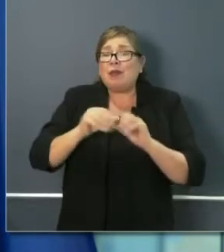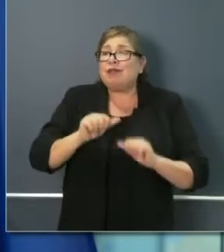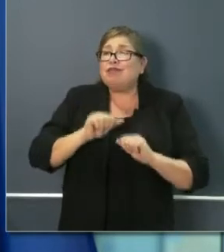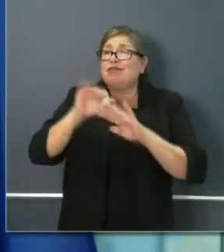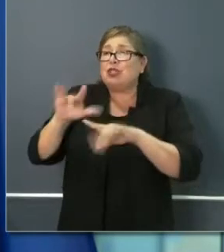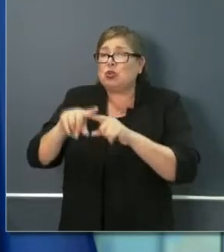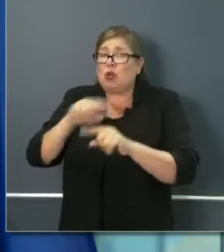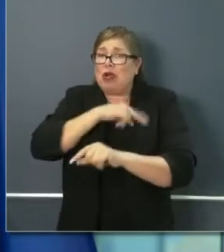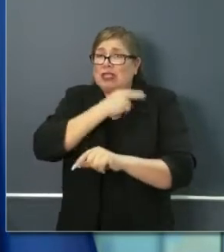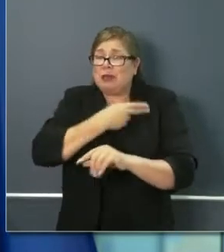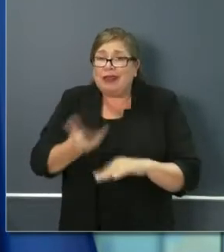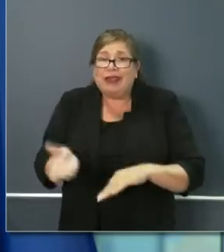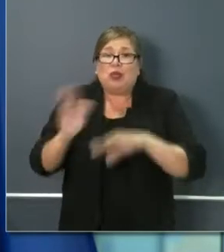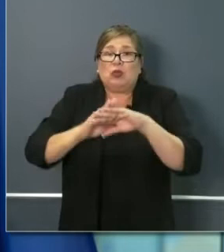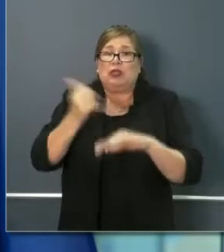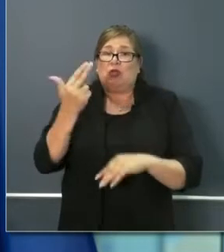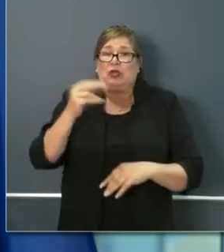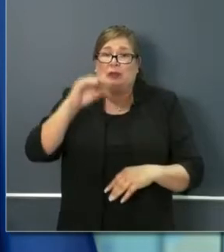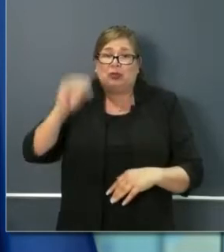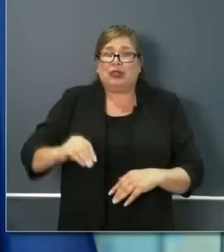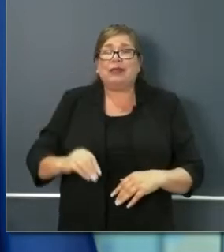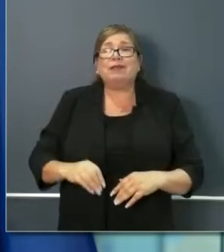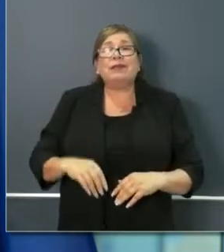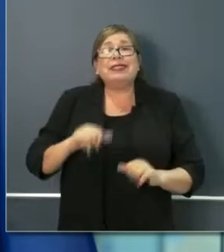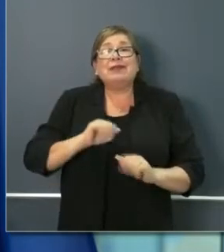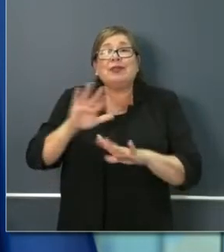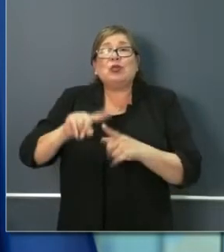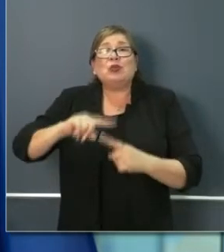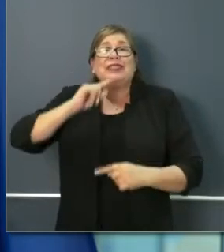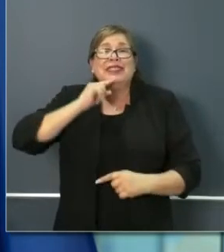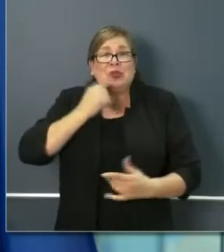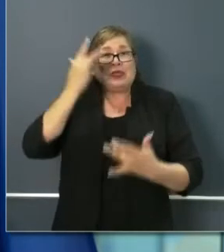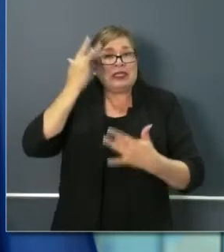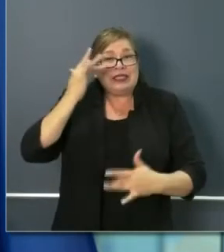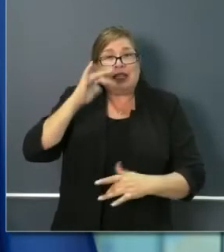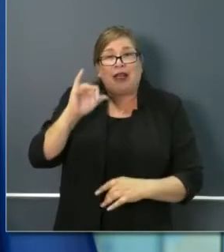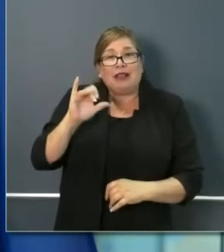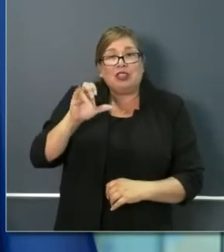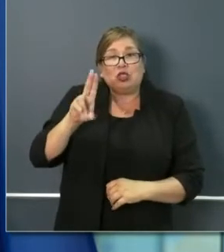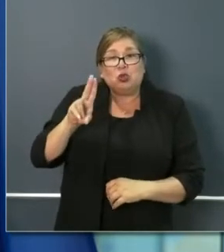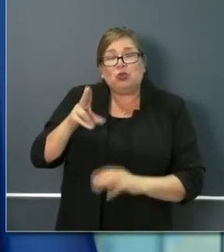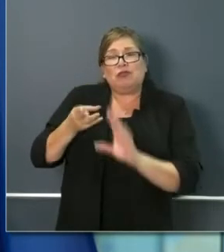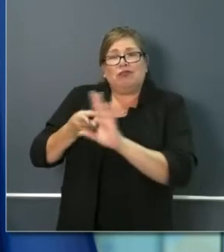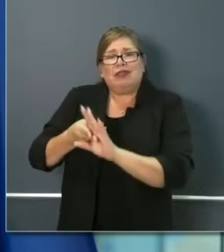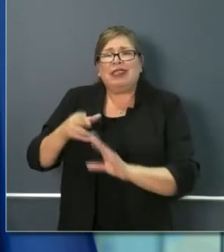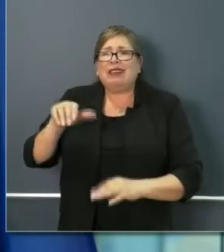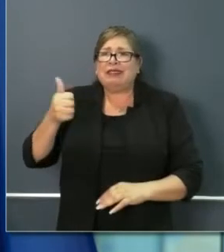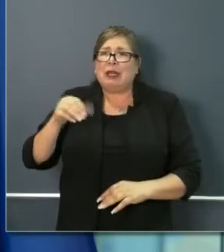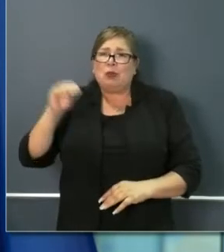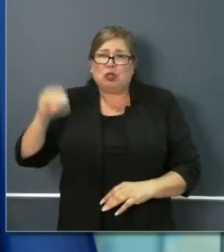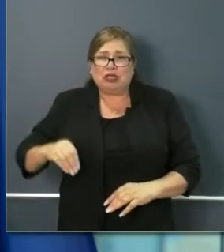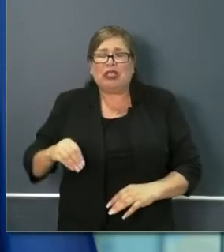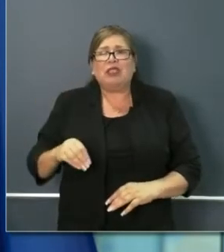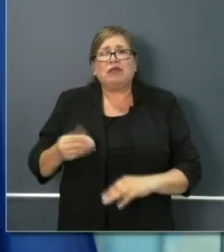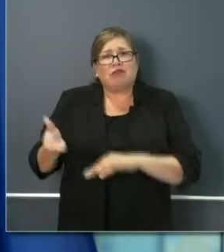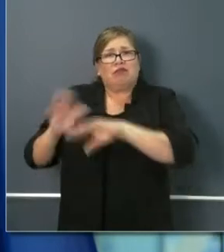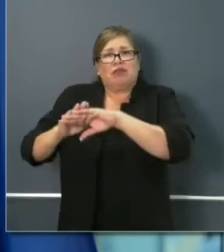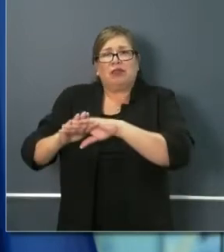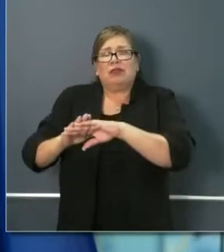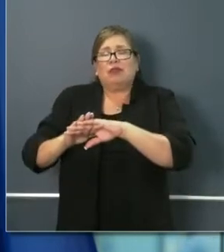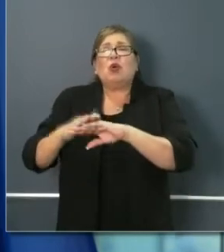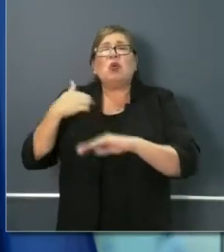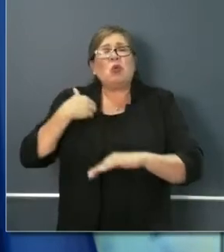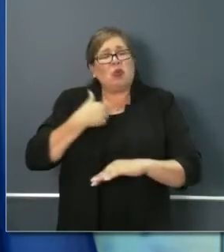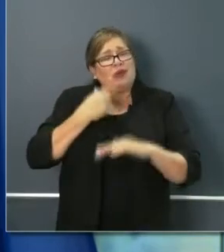10%, that is in line with some of our modeling, but no question, we are not out of the